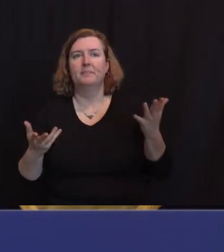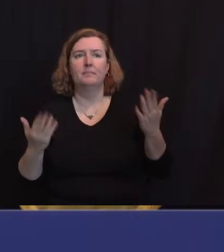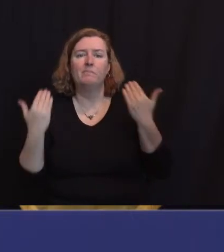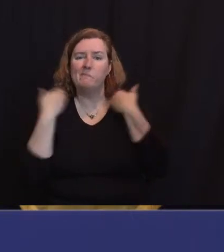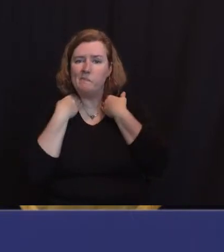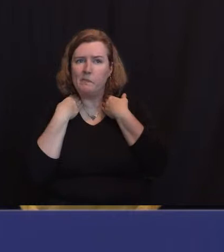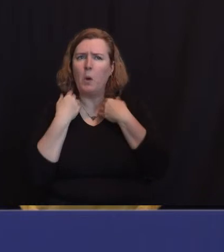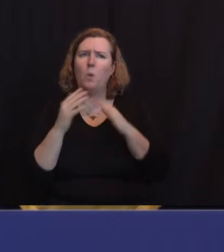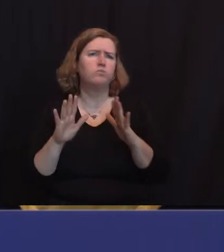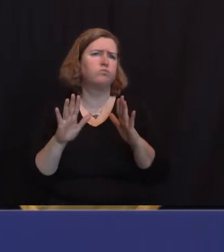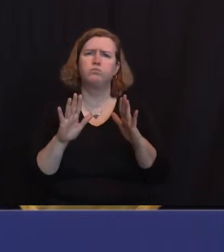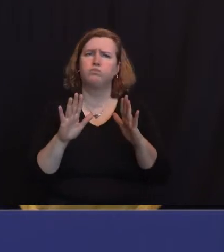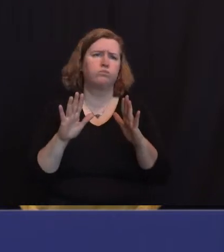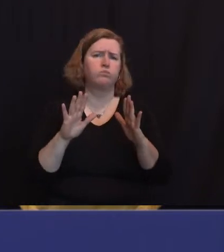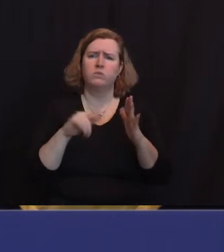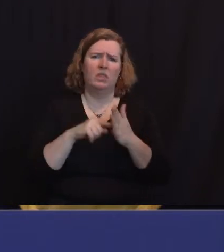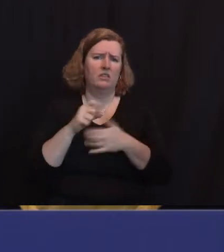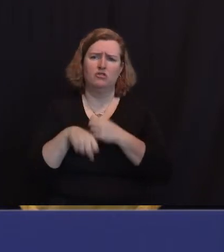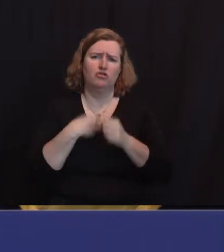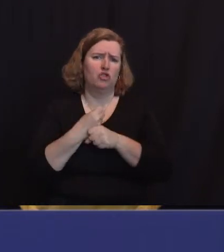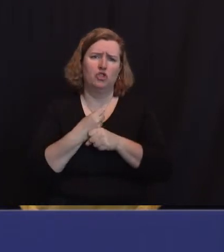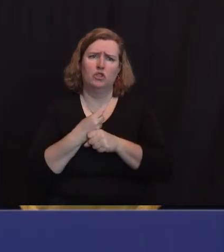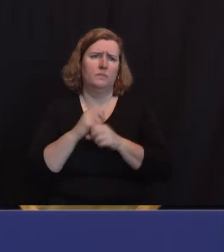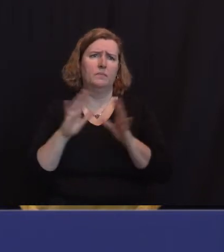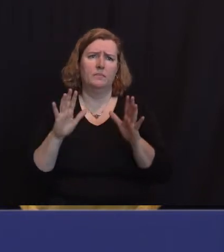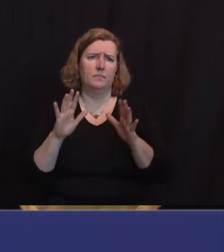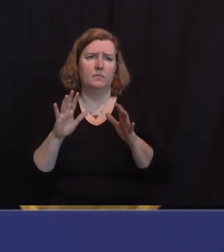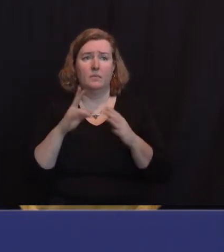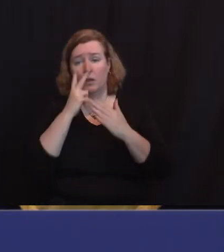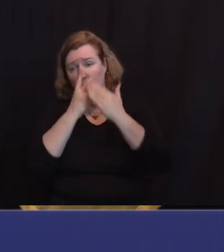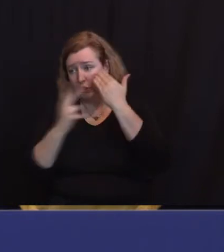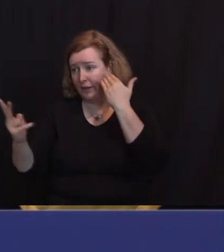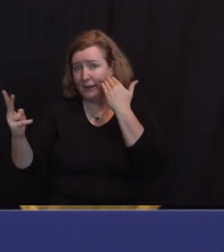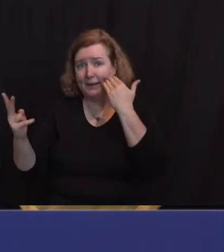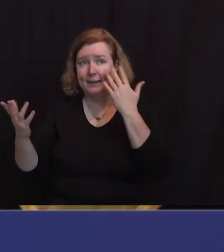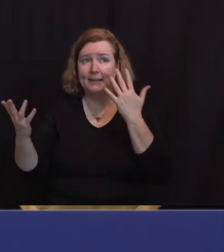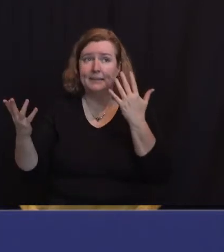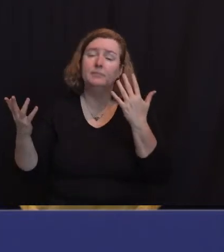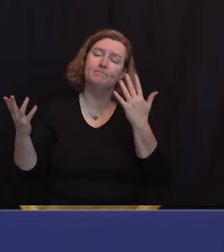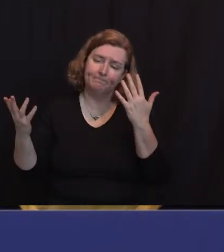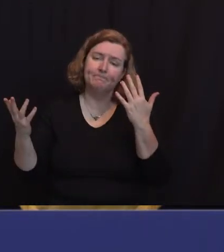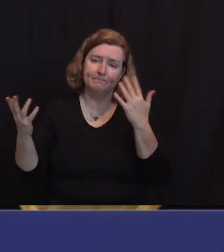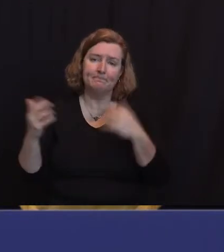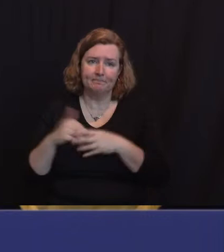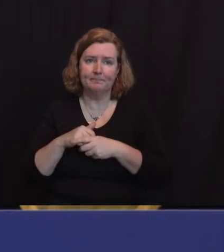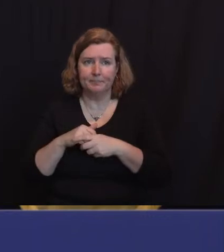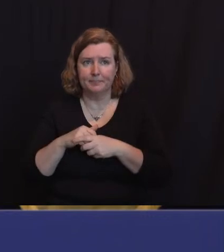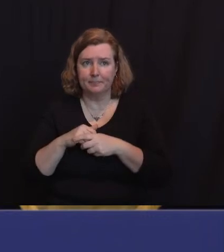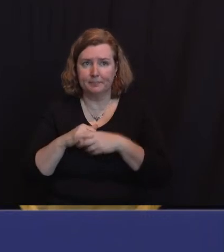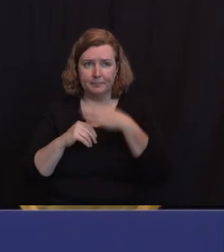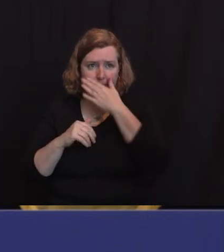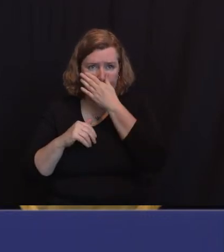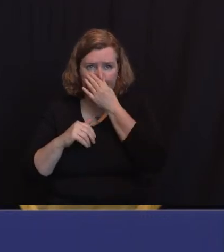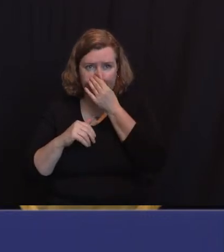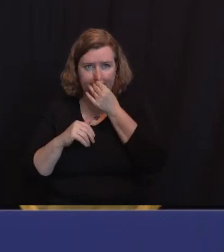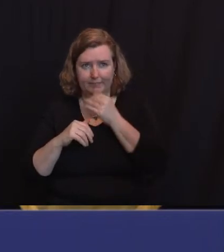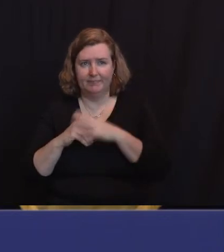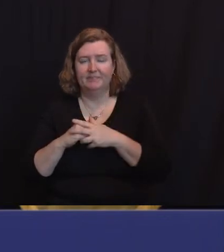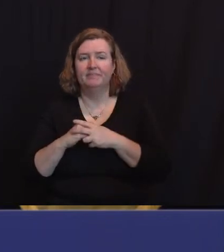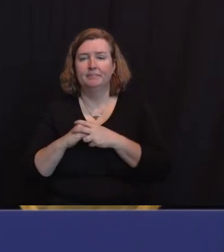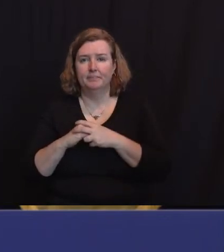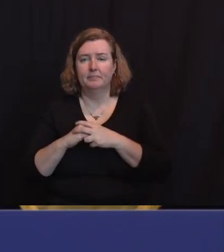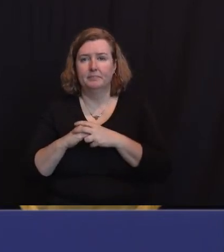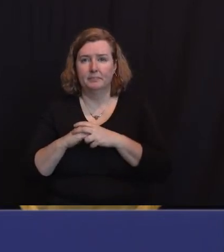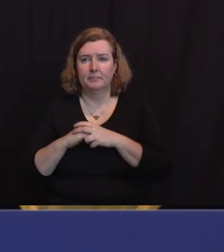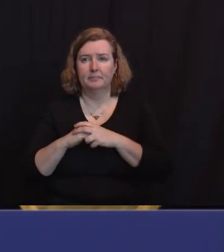this year's budget, it's what's it going to look like the year after. And I think that's probably a rightful narrative based on the way things used